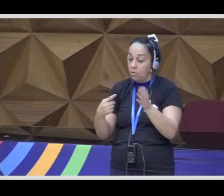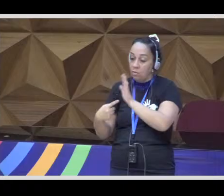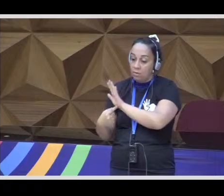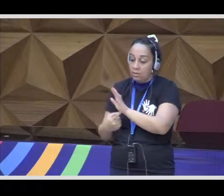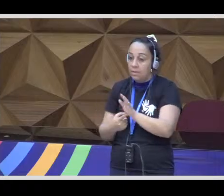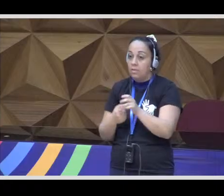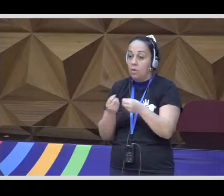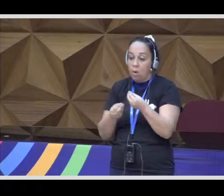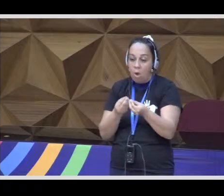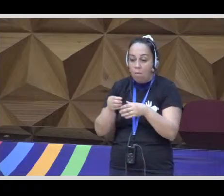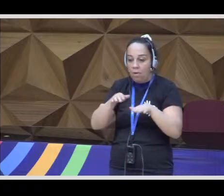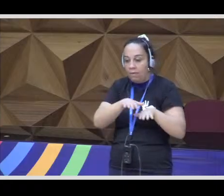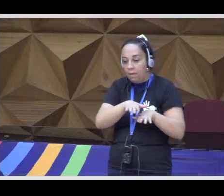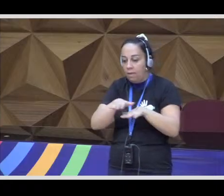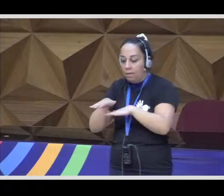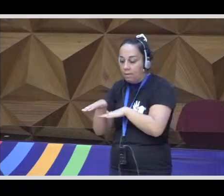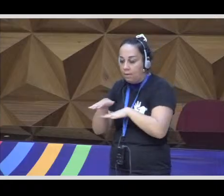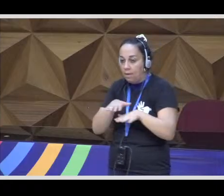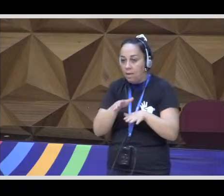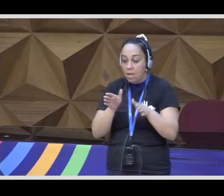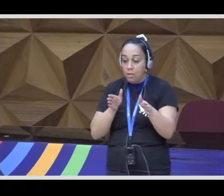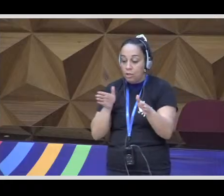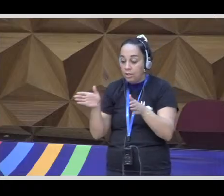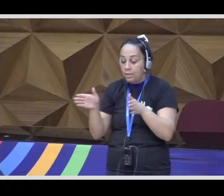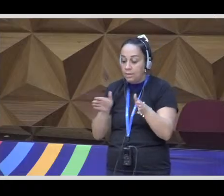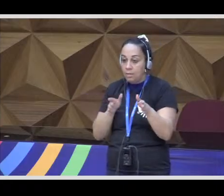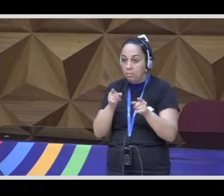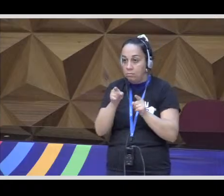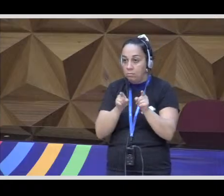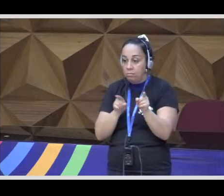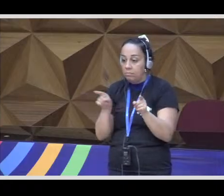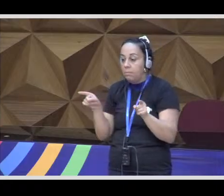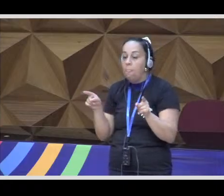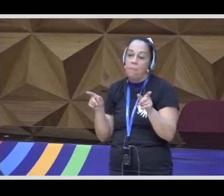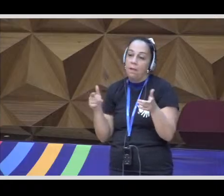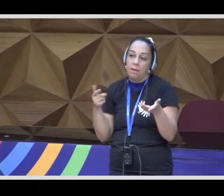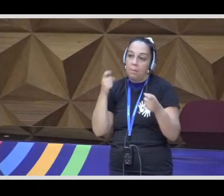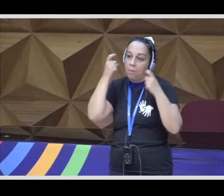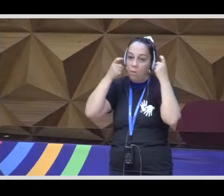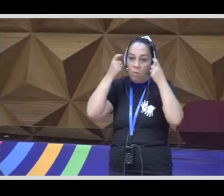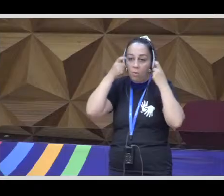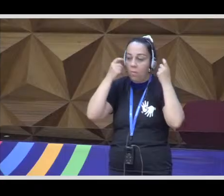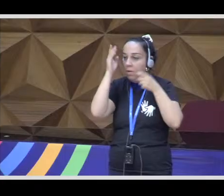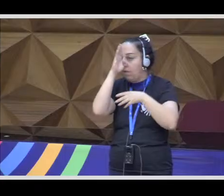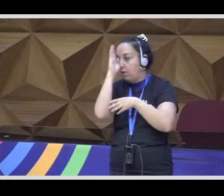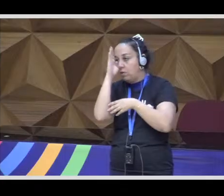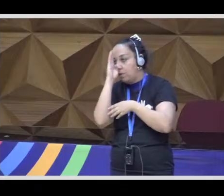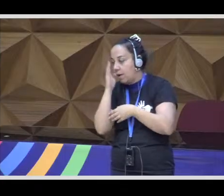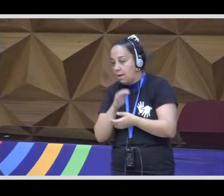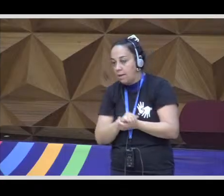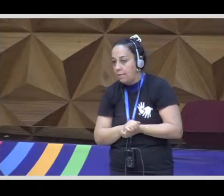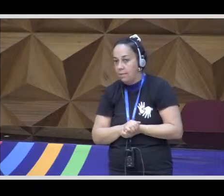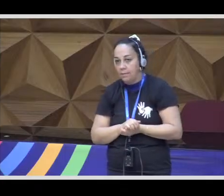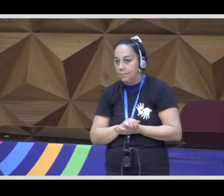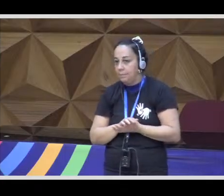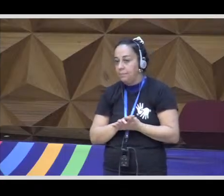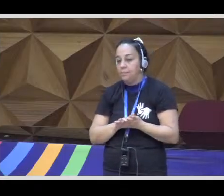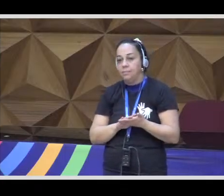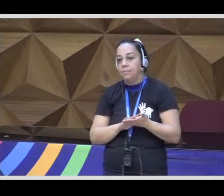direction, then they were okay. So they didn't get motion sick when you did that small amount of